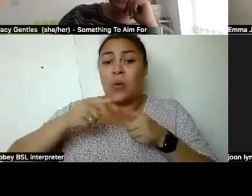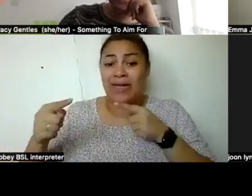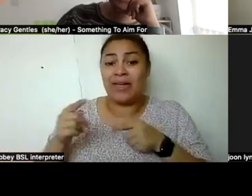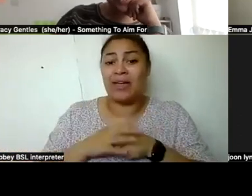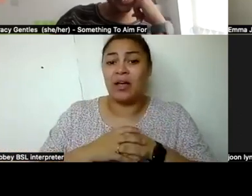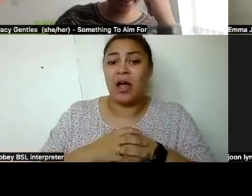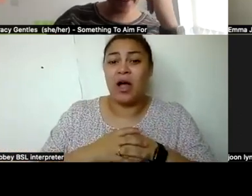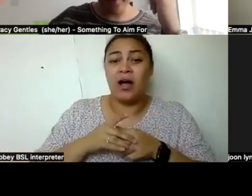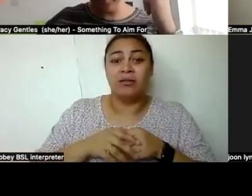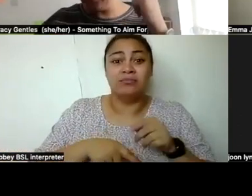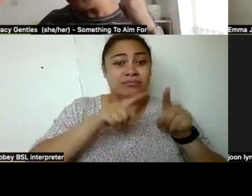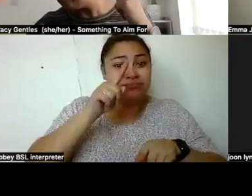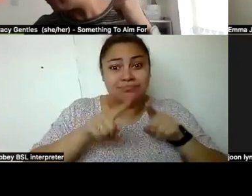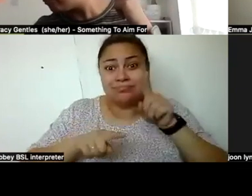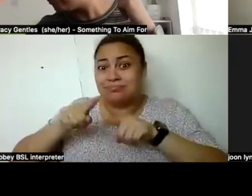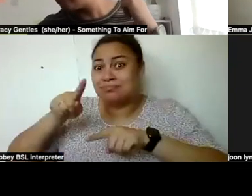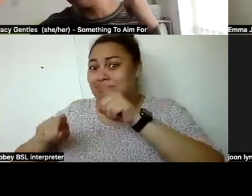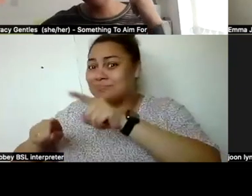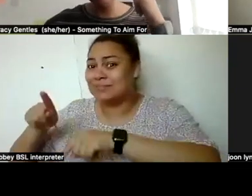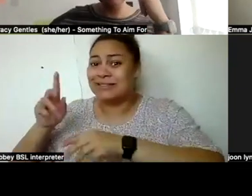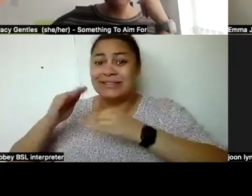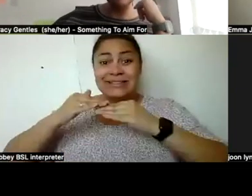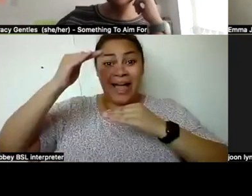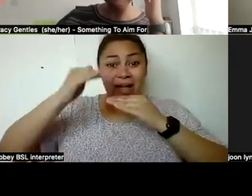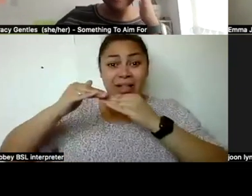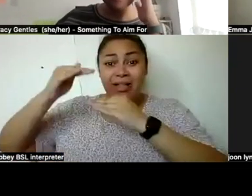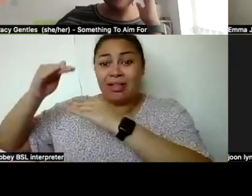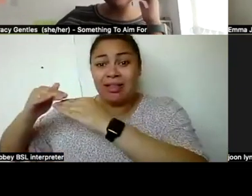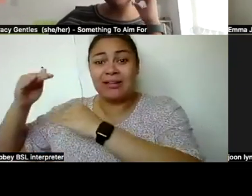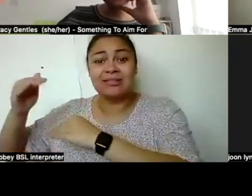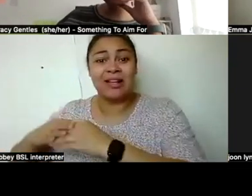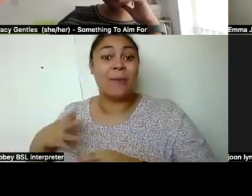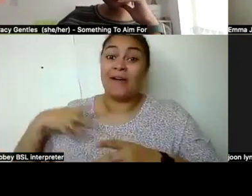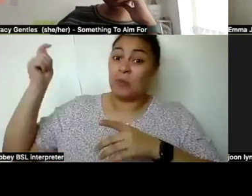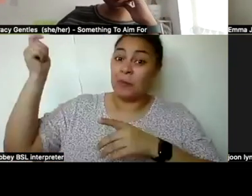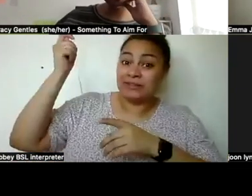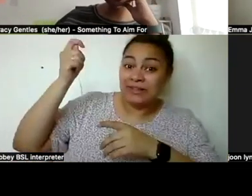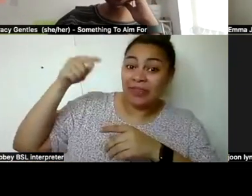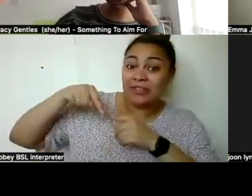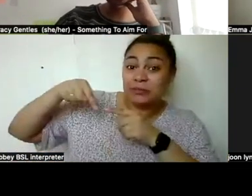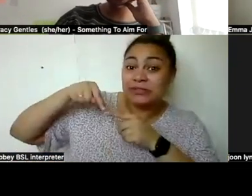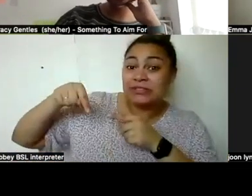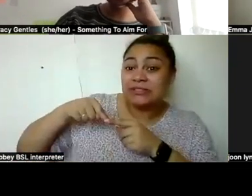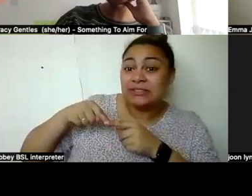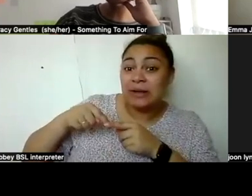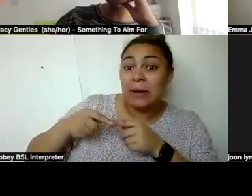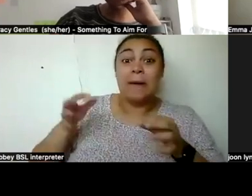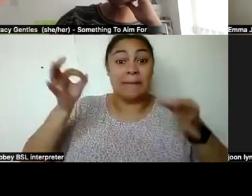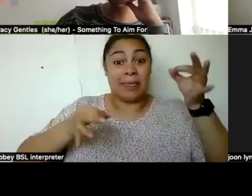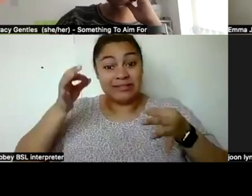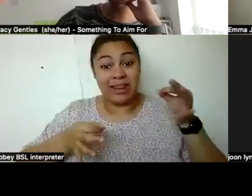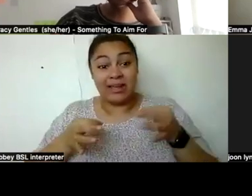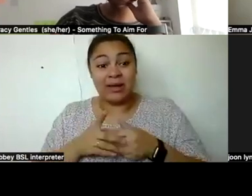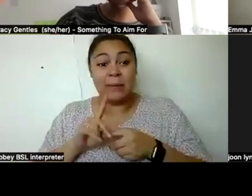and scales. We've had some wins this week politically, but it's